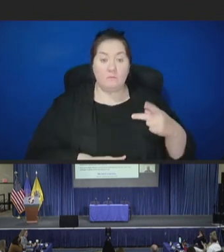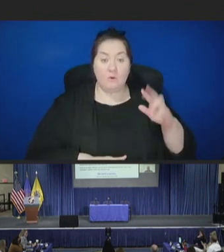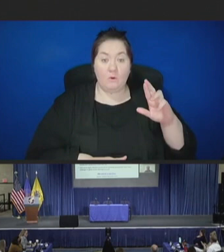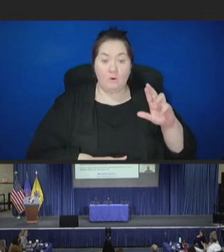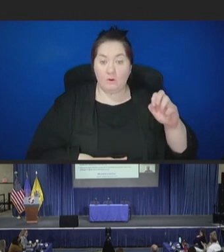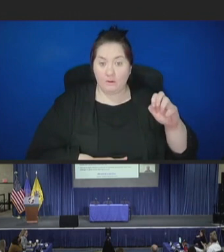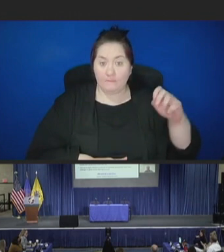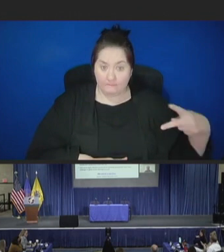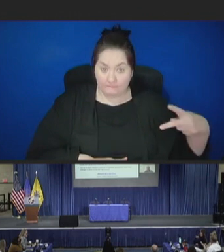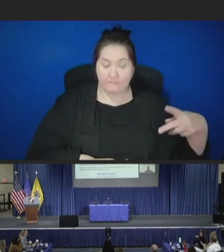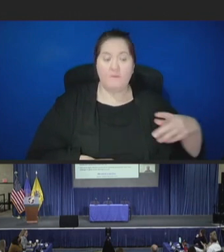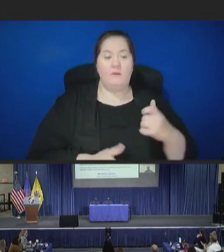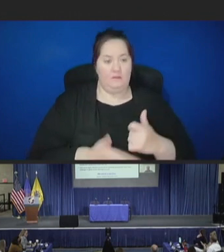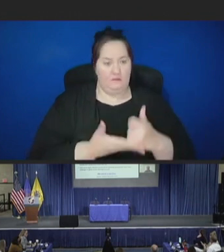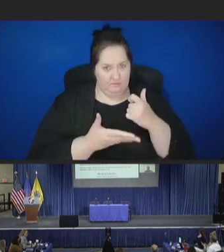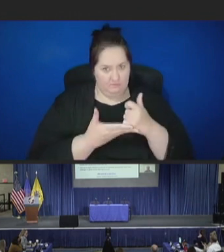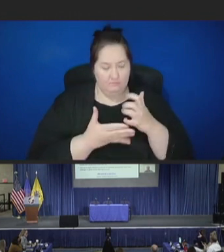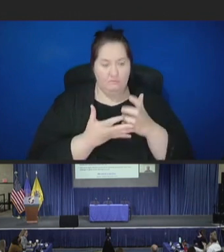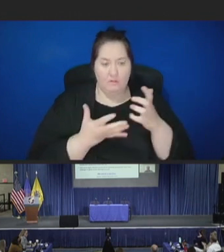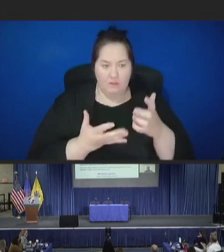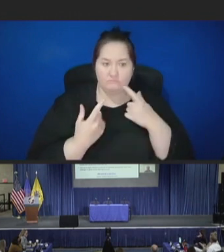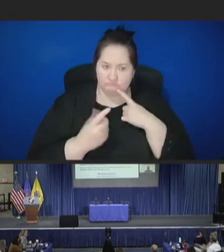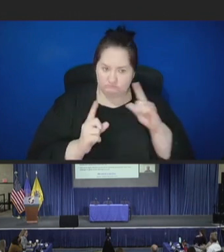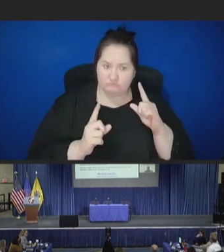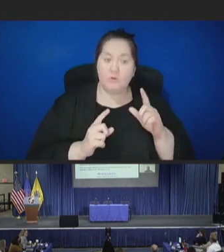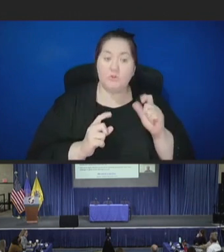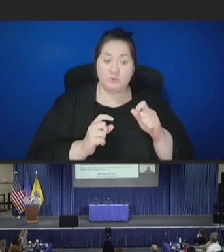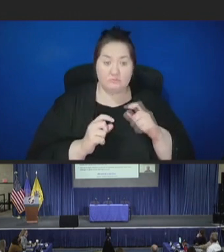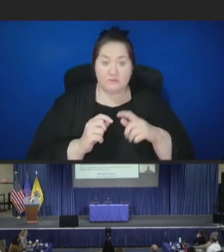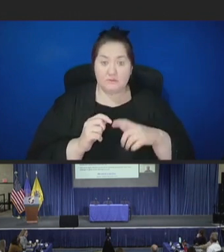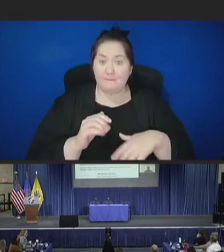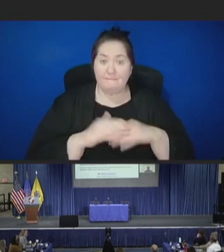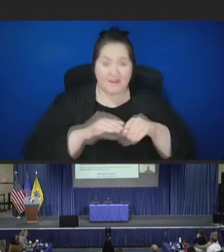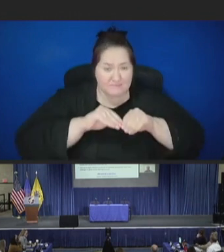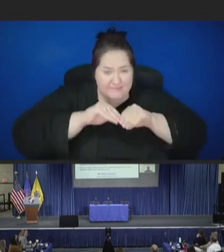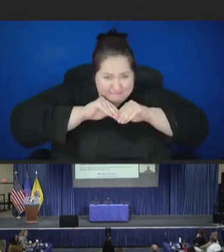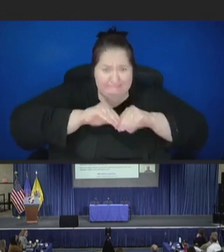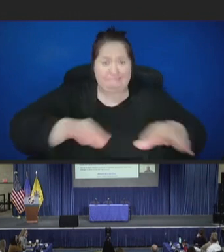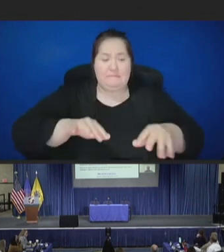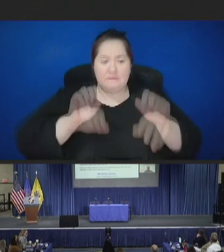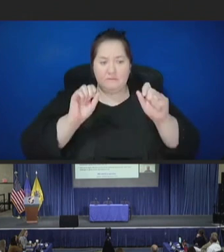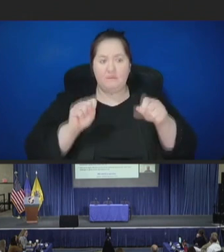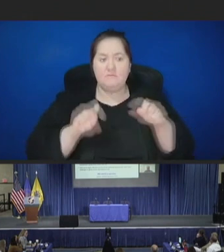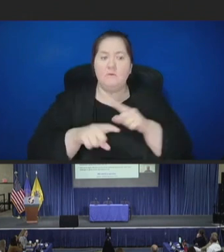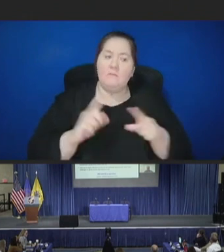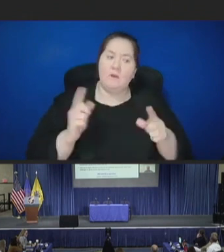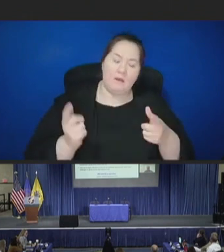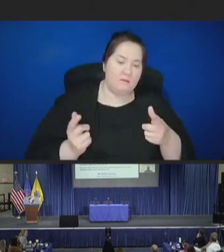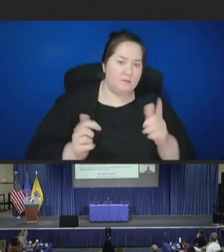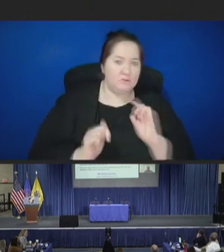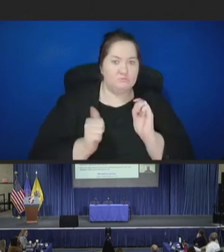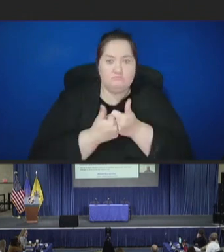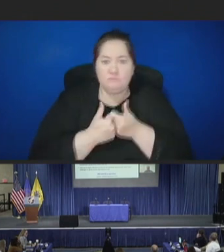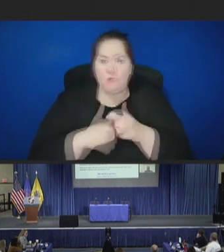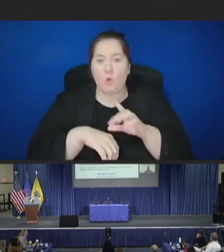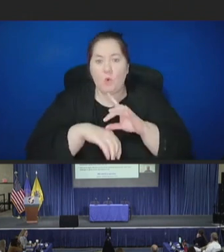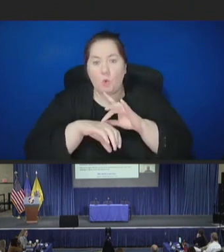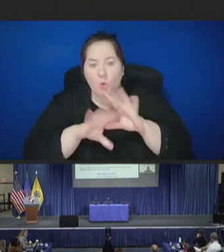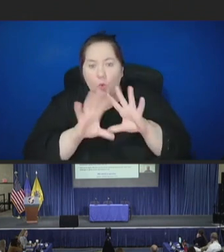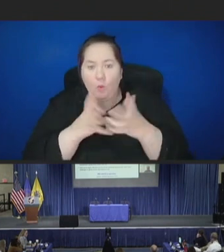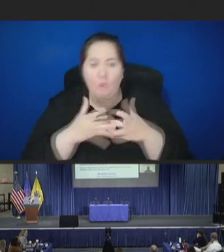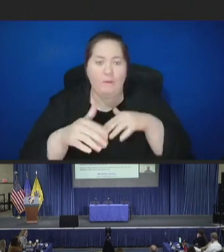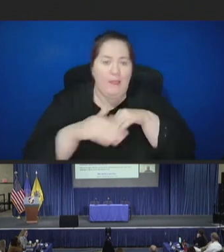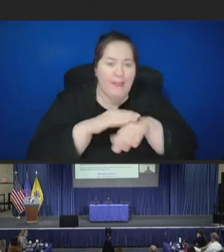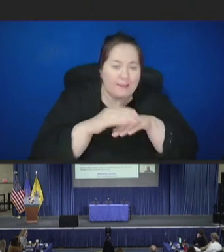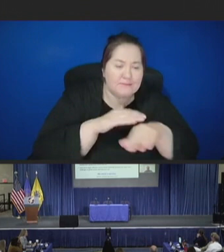be highly effective. And we believe it should be maximally deployed. But, it faces many challenges to global access and